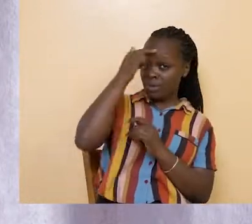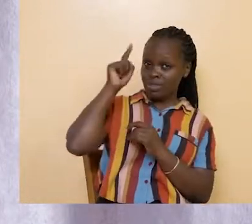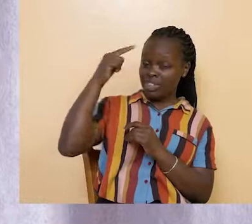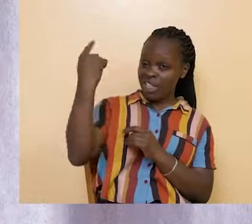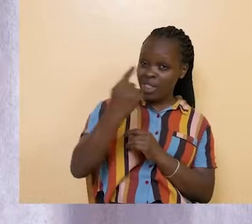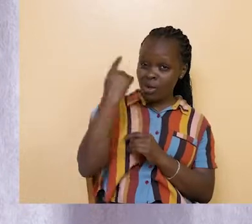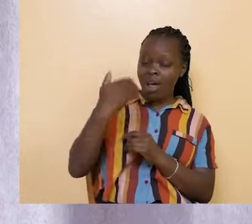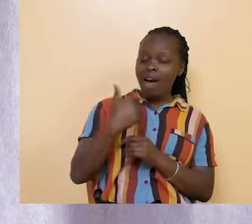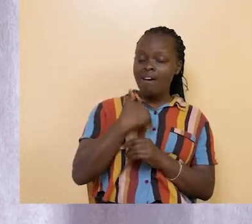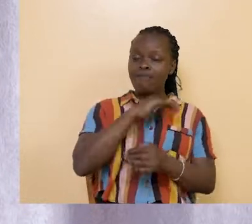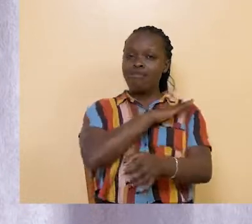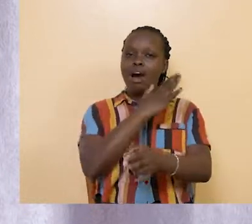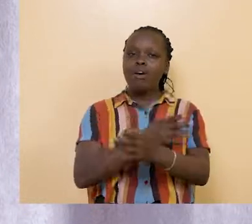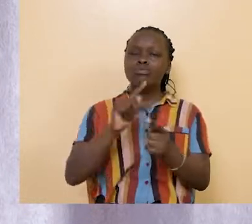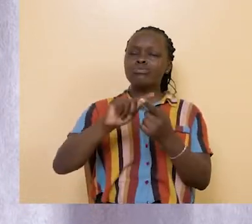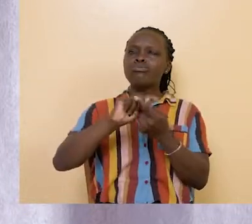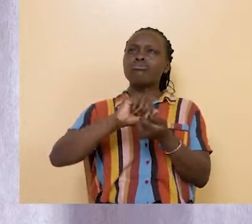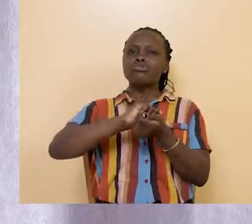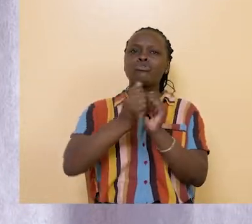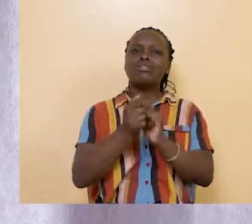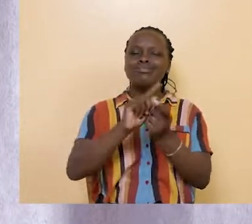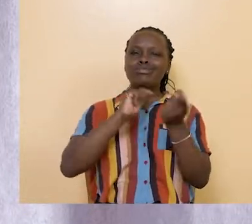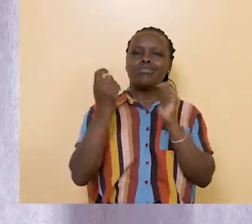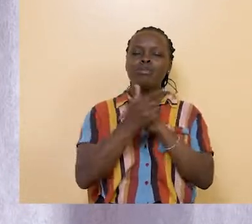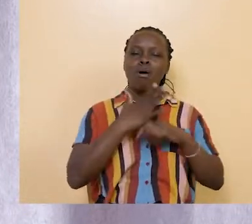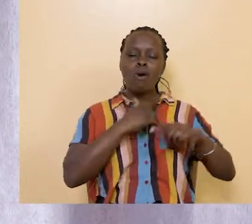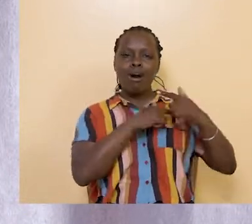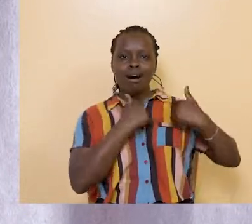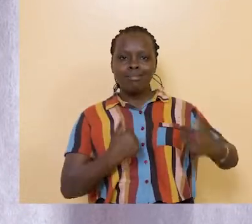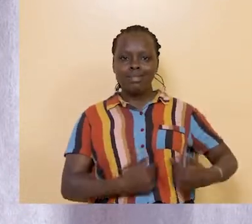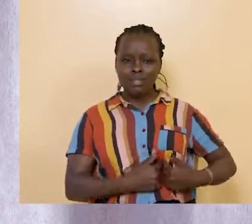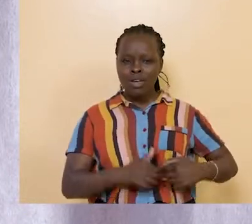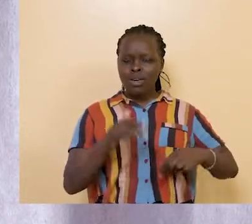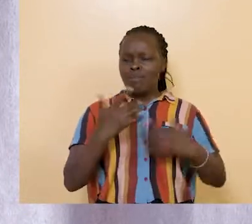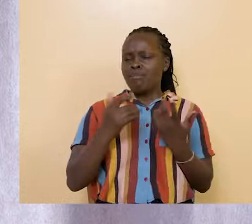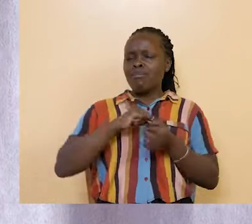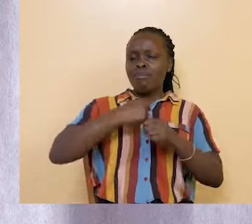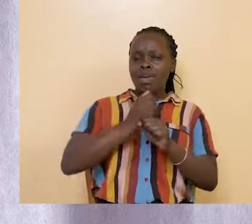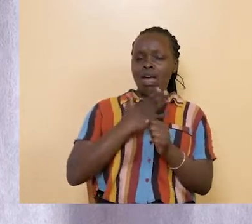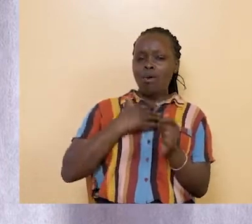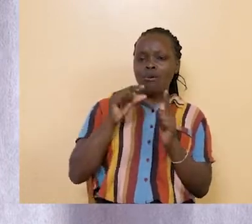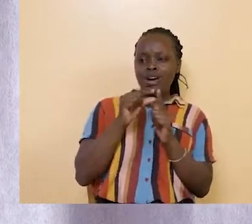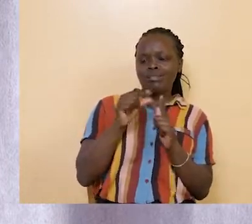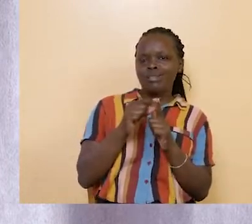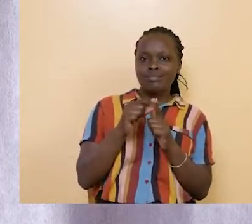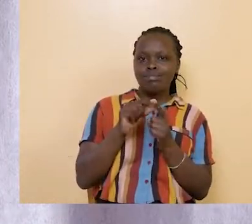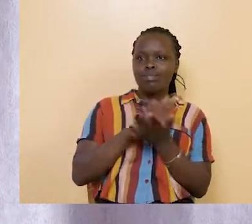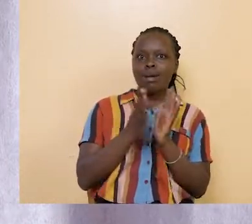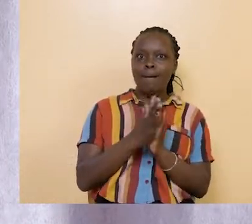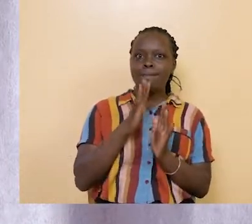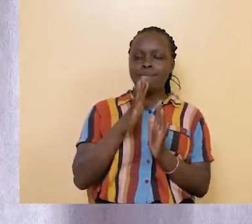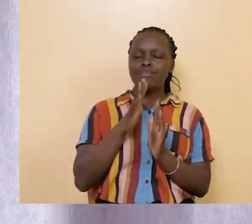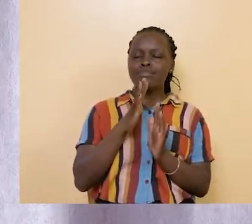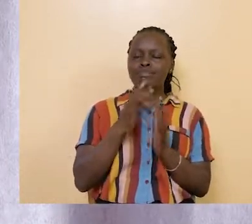he alone has the power to change and transform our hearts and cause our words to be words that speak